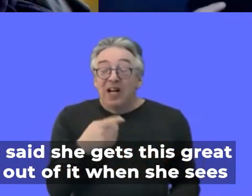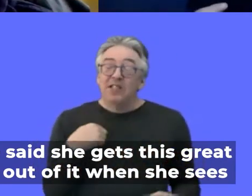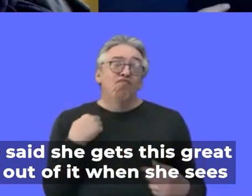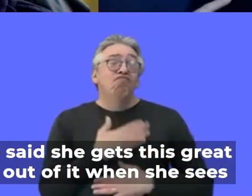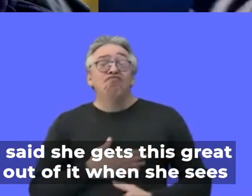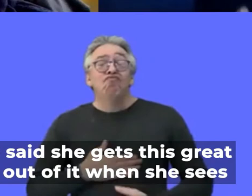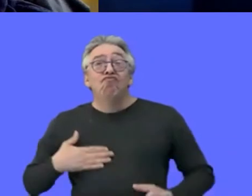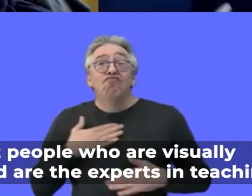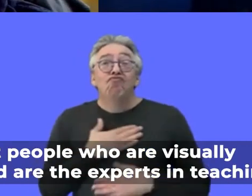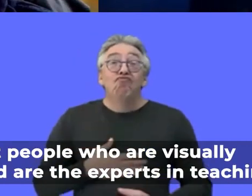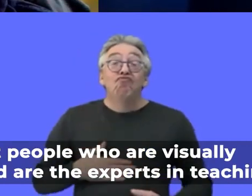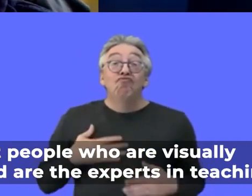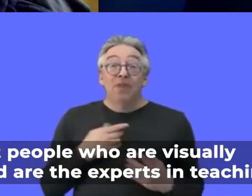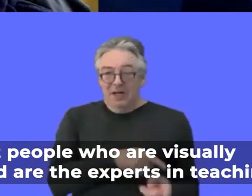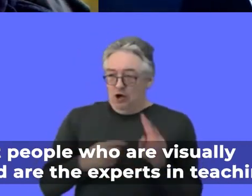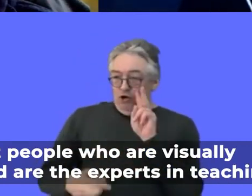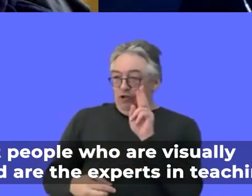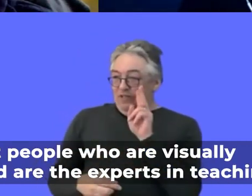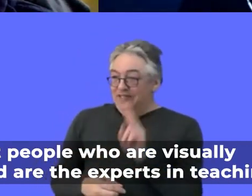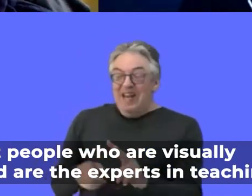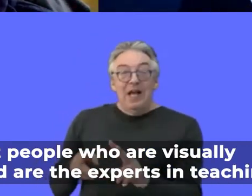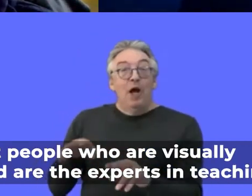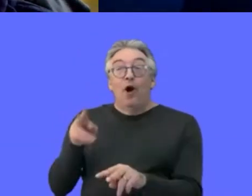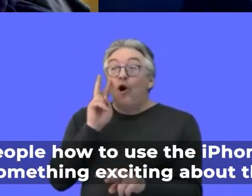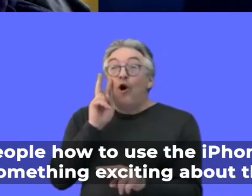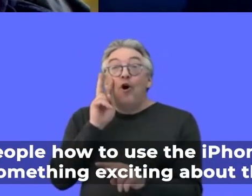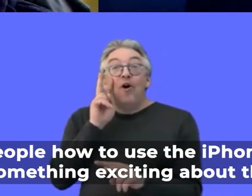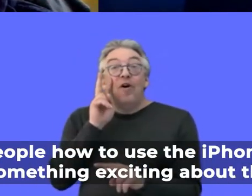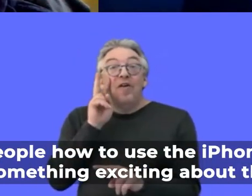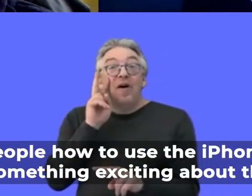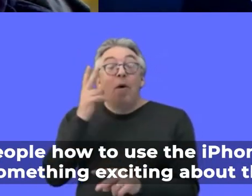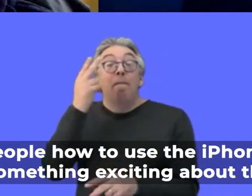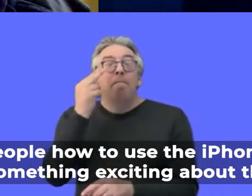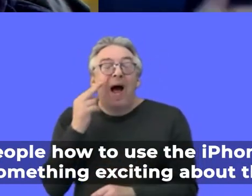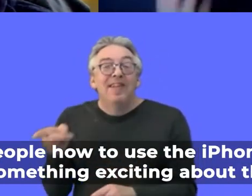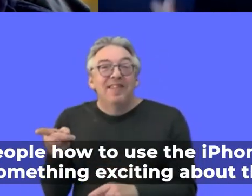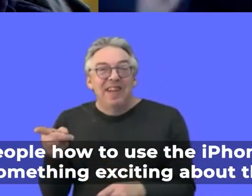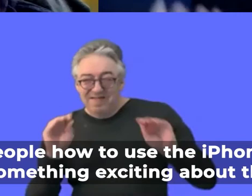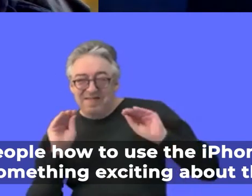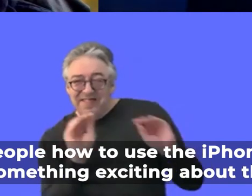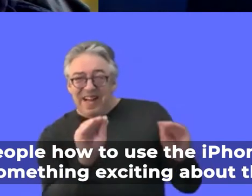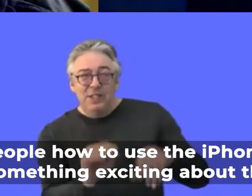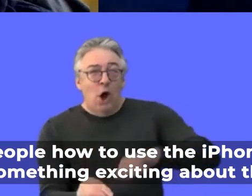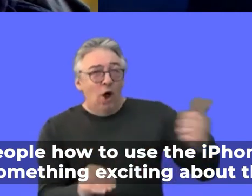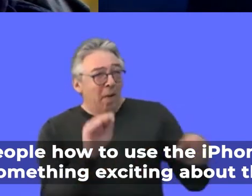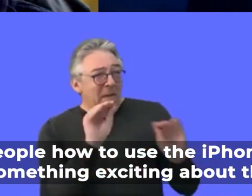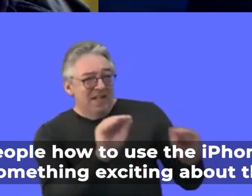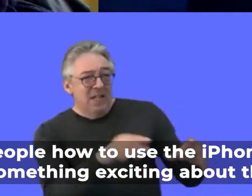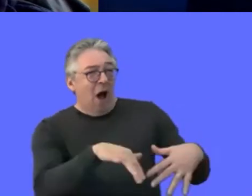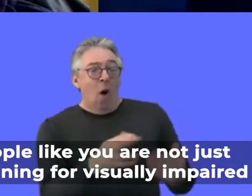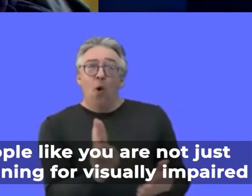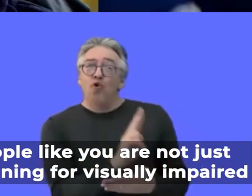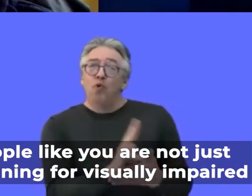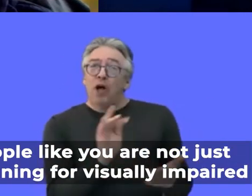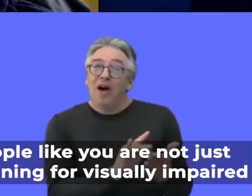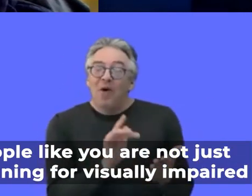not, when that she sees that people who are visually impaired are the experts in teaching other people how to use the iPhone. You know, there's something exciting about that.